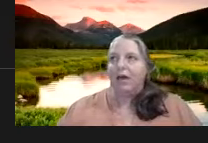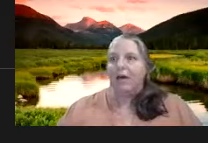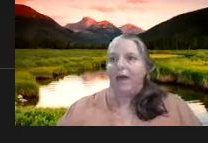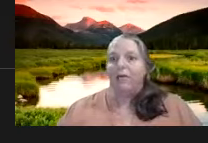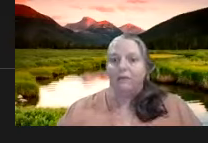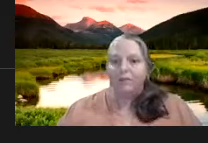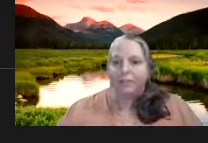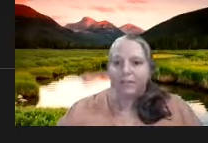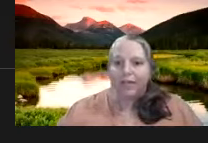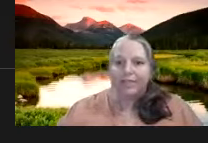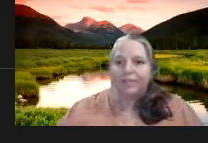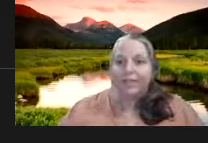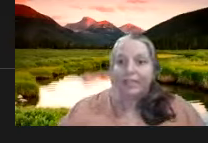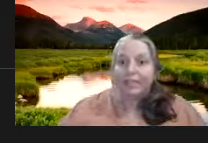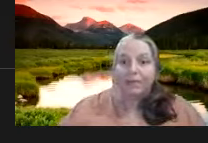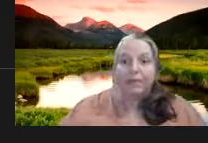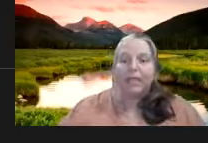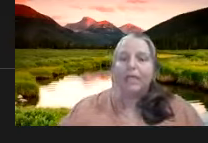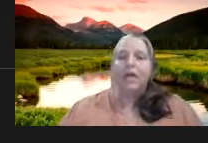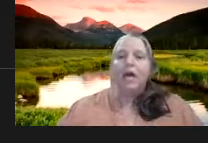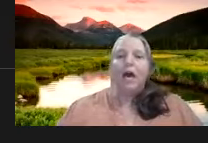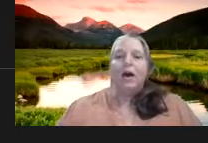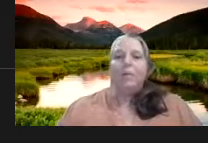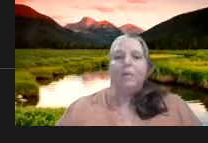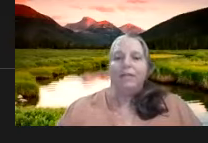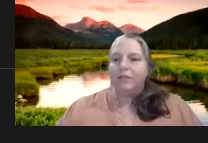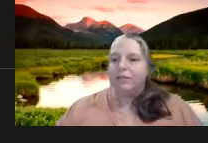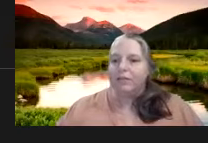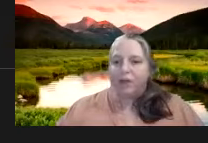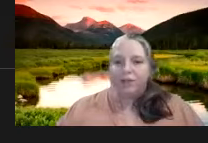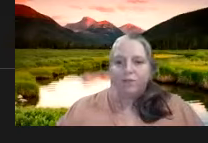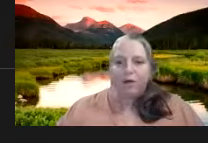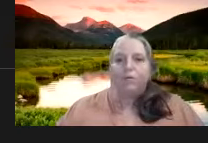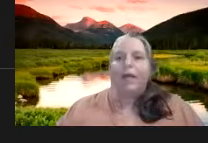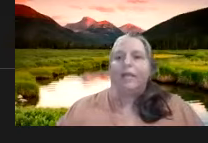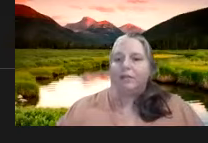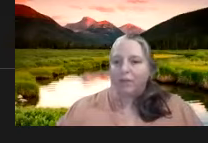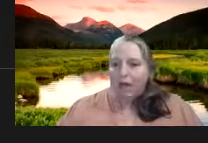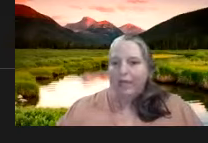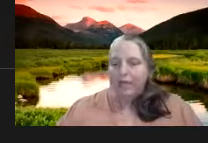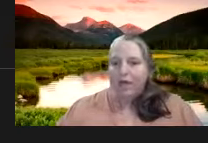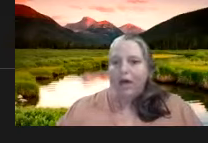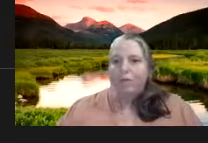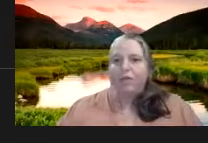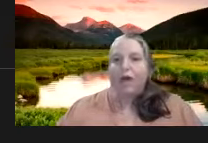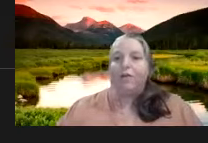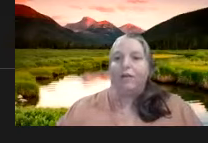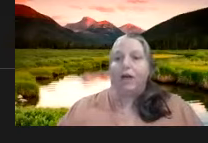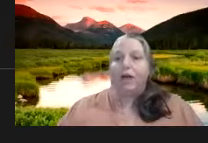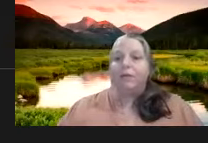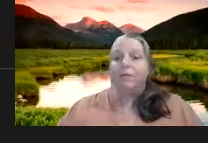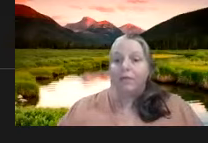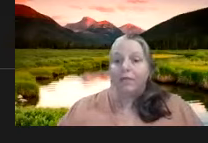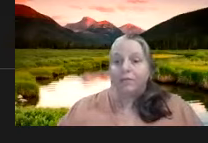on Health and Physical Activity and Disability, these concerns fall right in line with